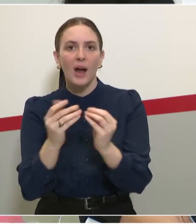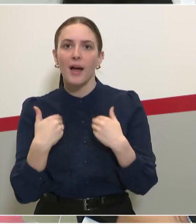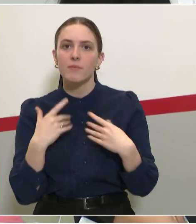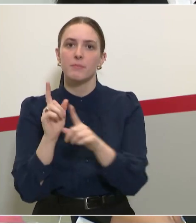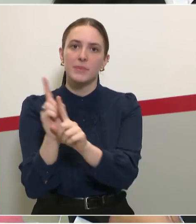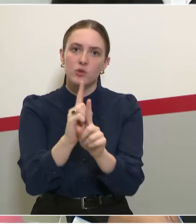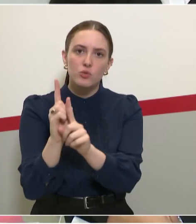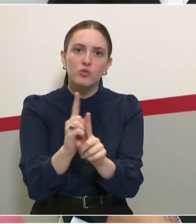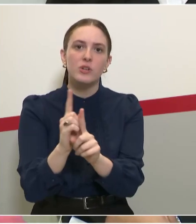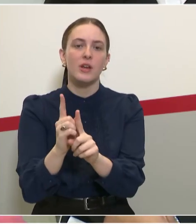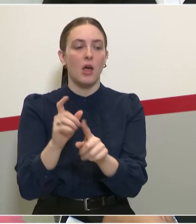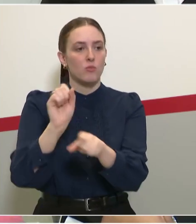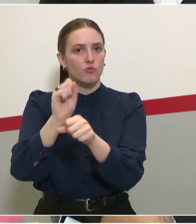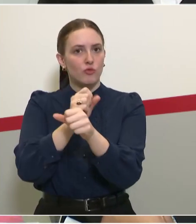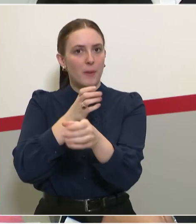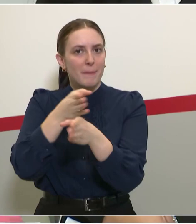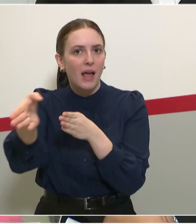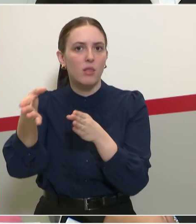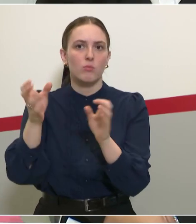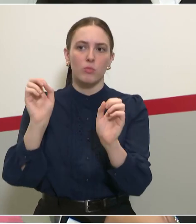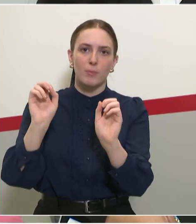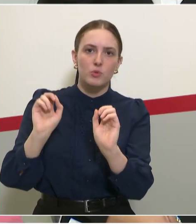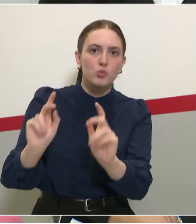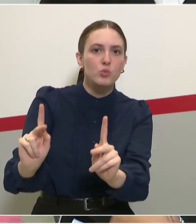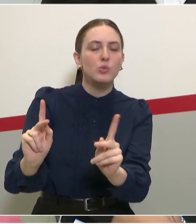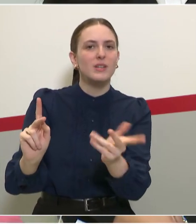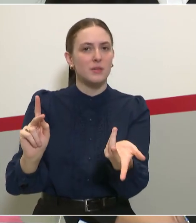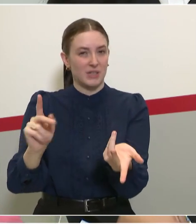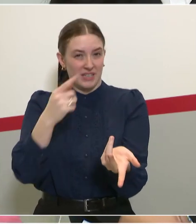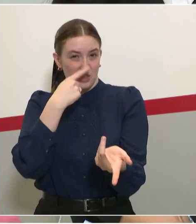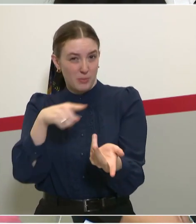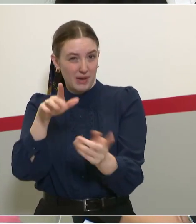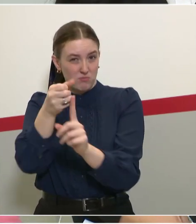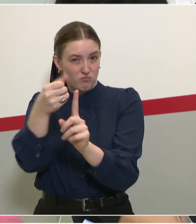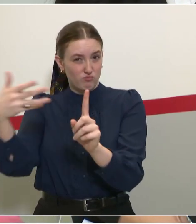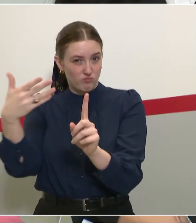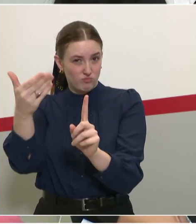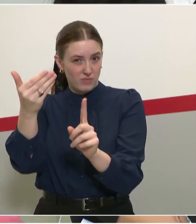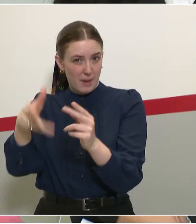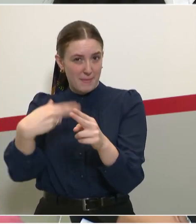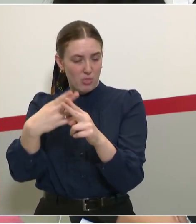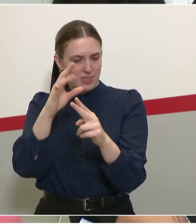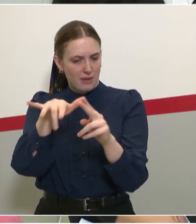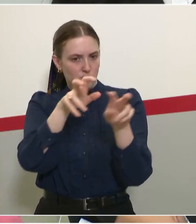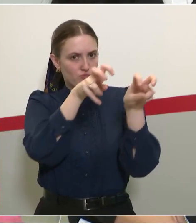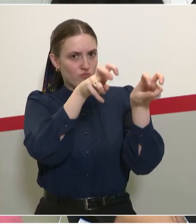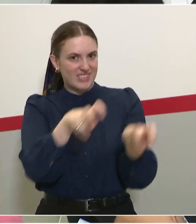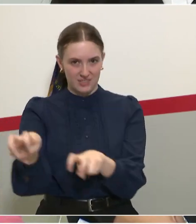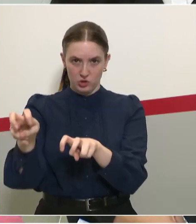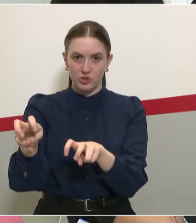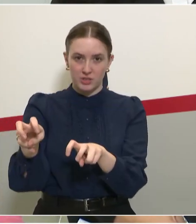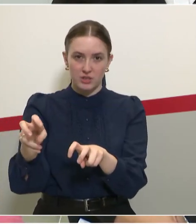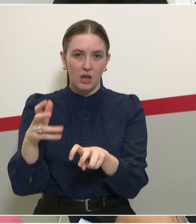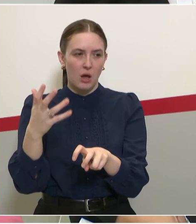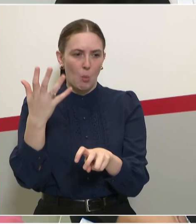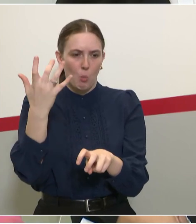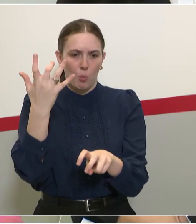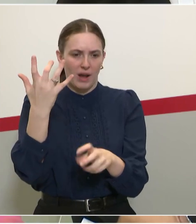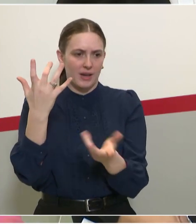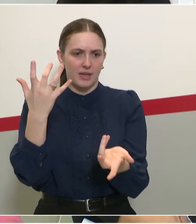in times a career path and opportunity to that. Can you talk about that transition and kind of why